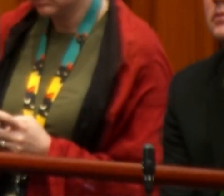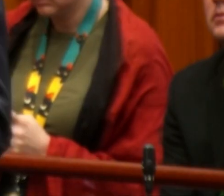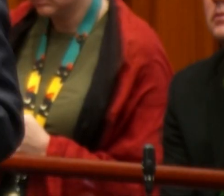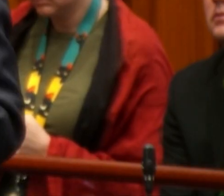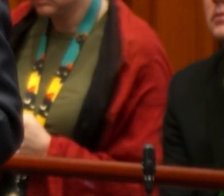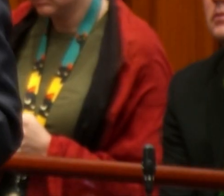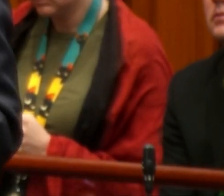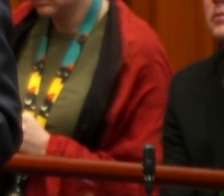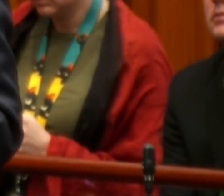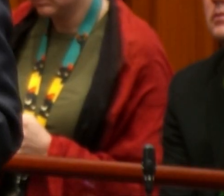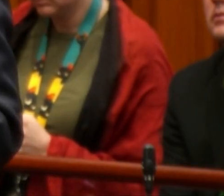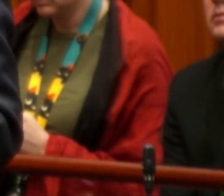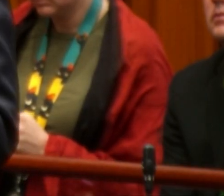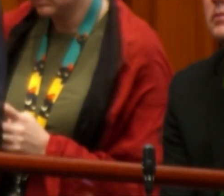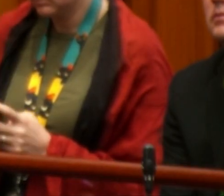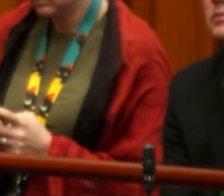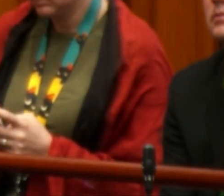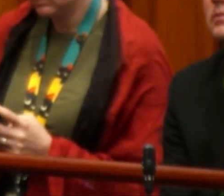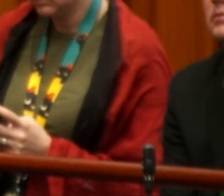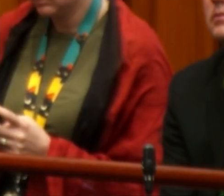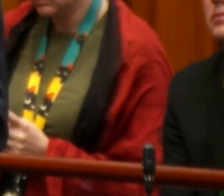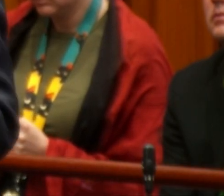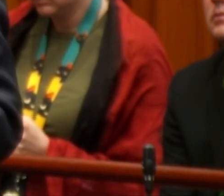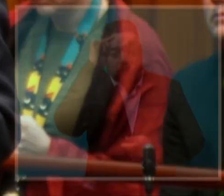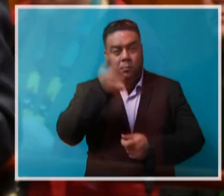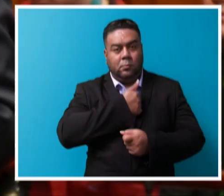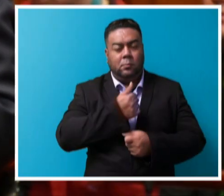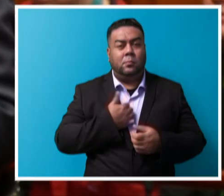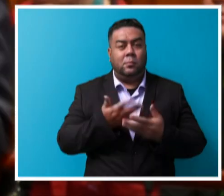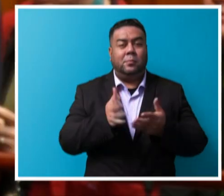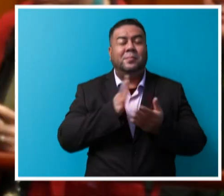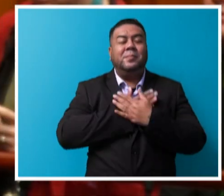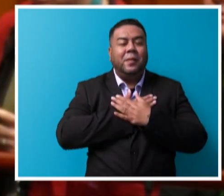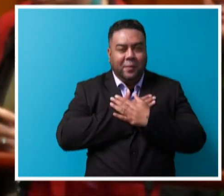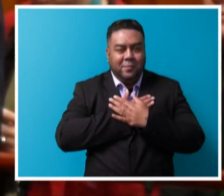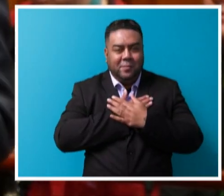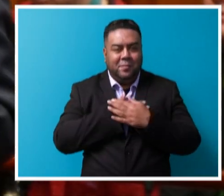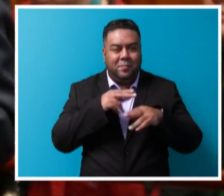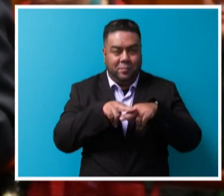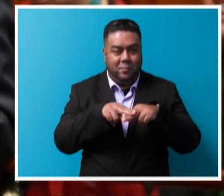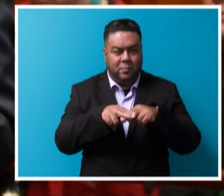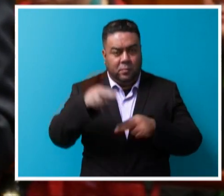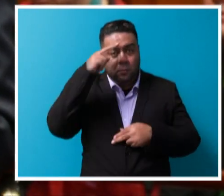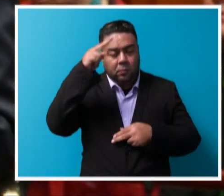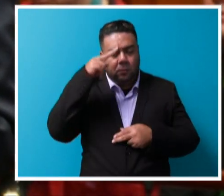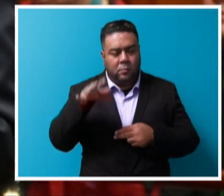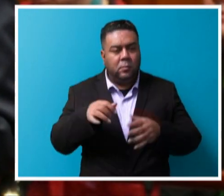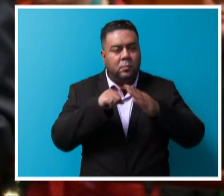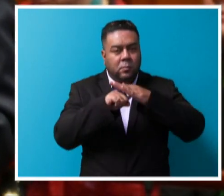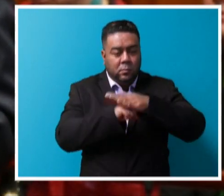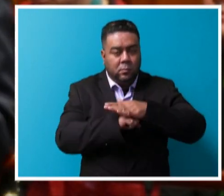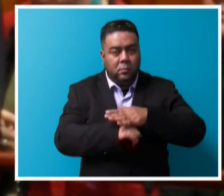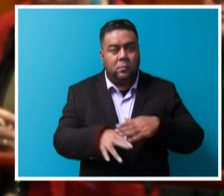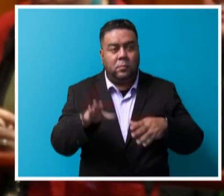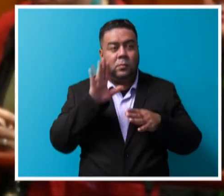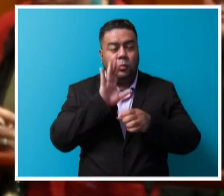grace upon our beloved Fiji. As a nation founded on enduring Christian values, we